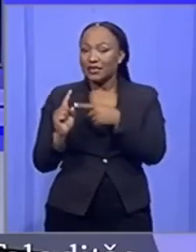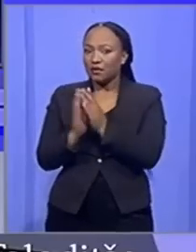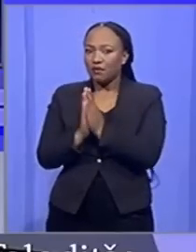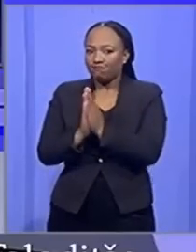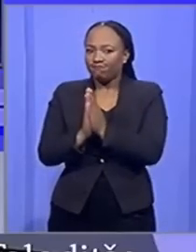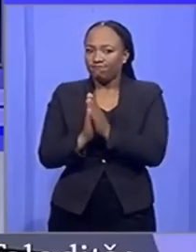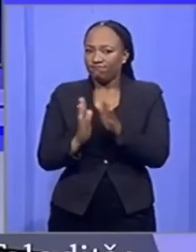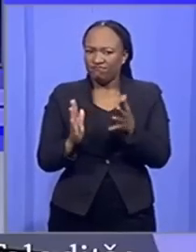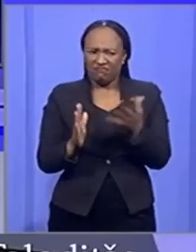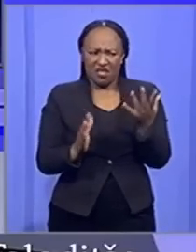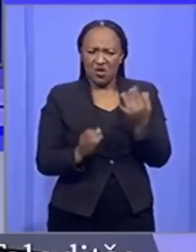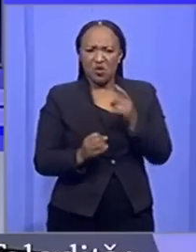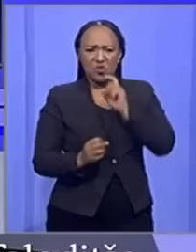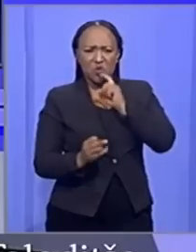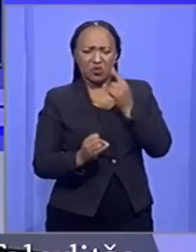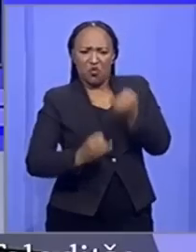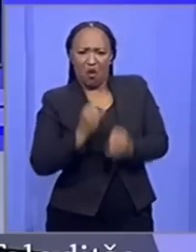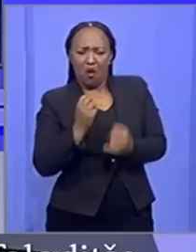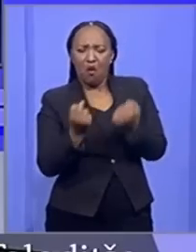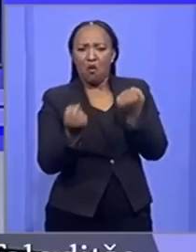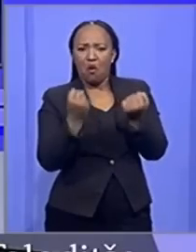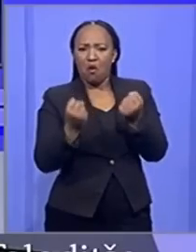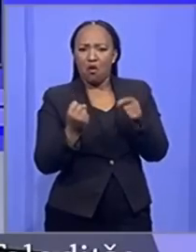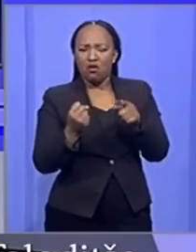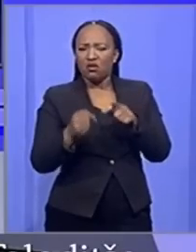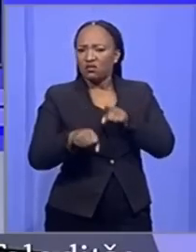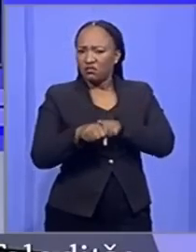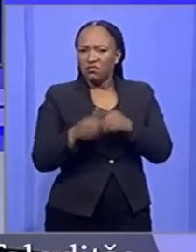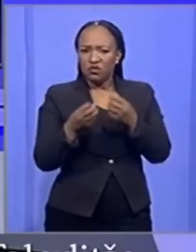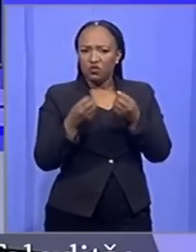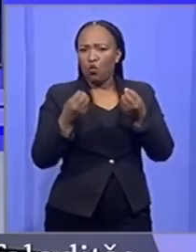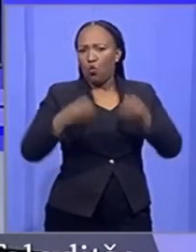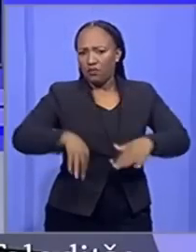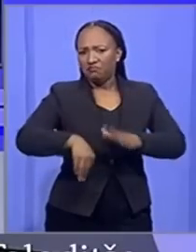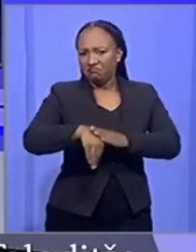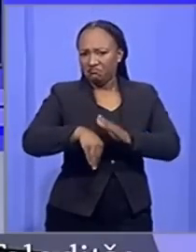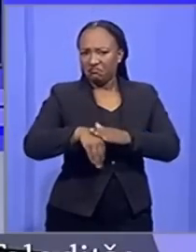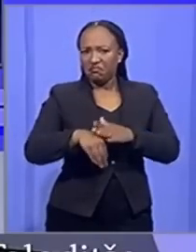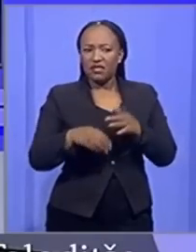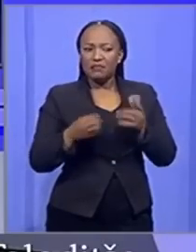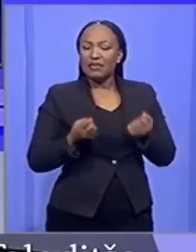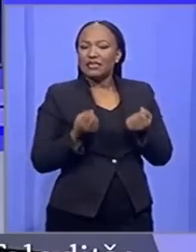ke tšhomišompe ya ditirelo tša kgorotsheko le tshenyo ya nako ya boahlodi le didirišwa tša